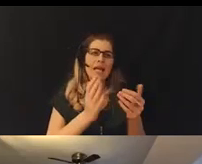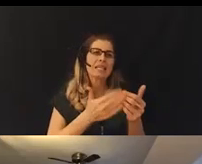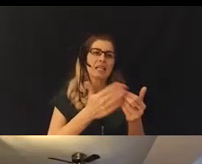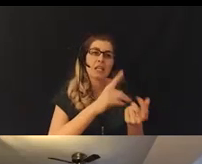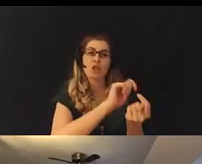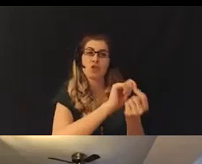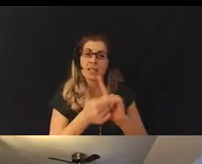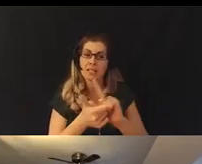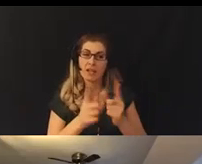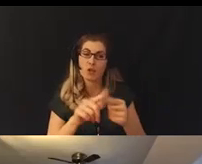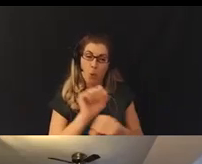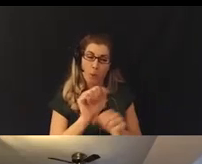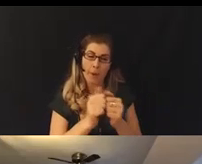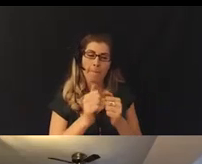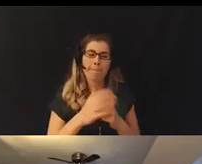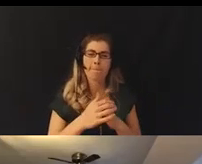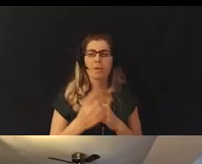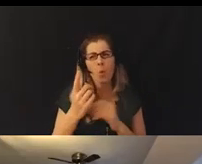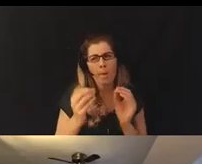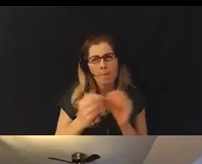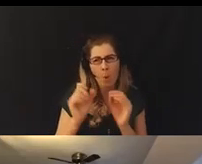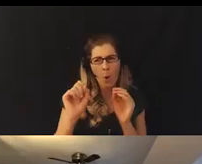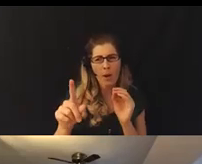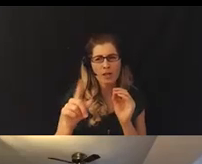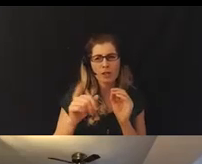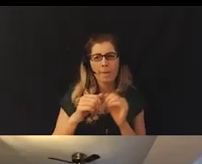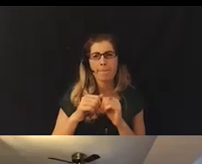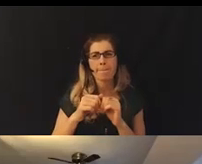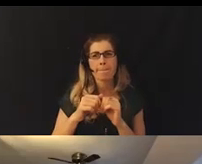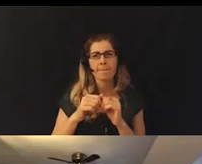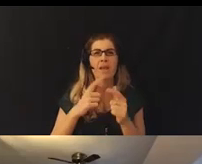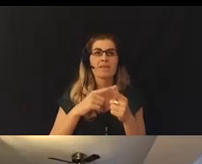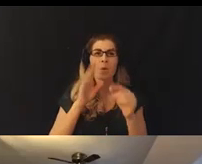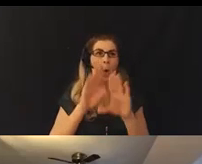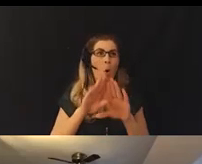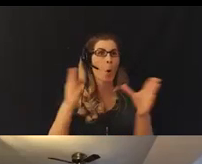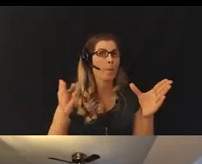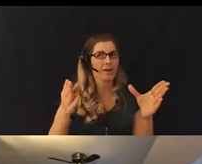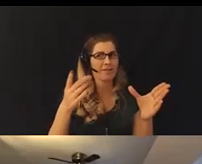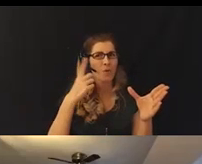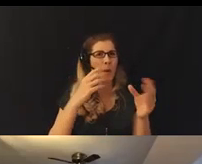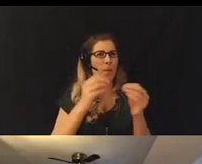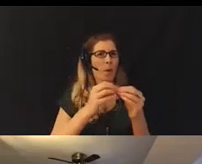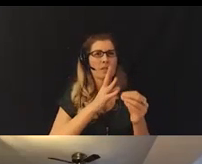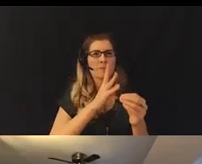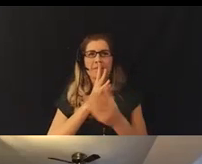making. Let me ask one more question that came up in the chat and then we'll open it up for folks to chime in.